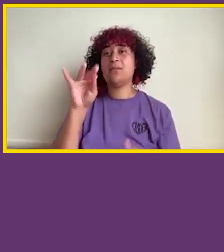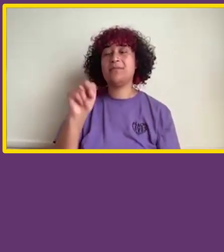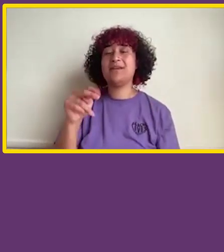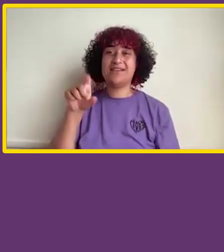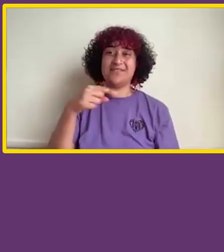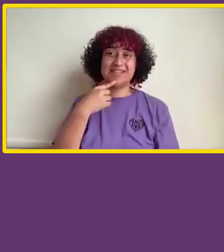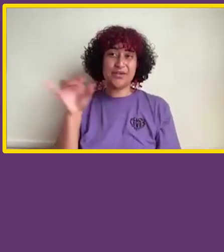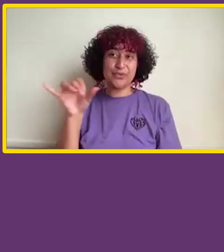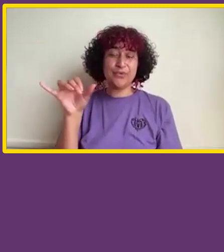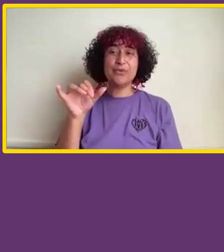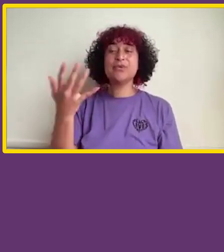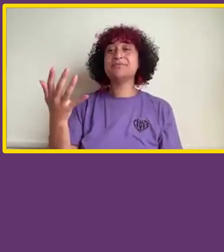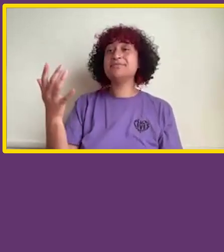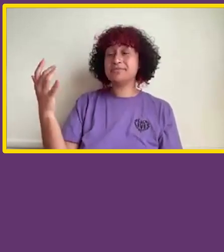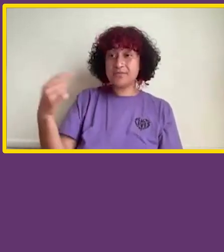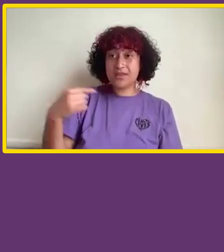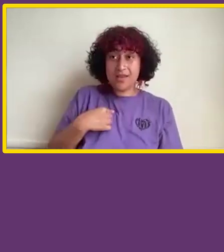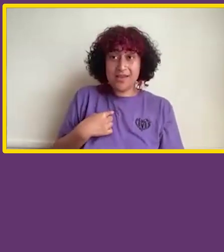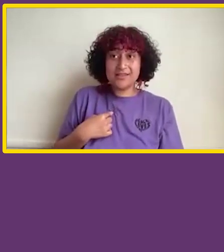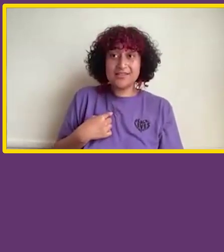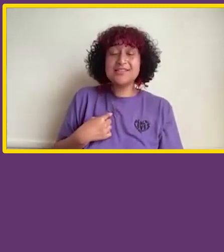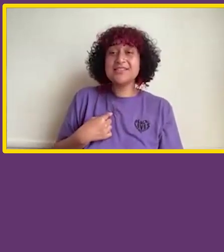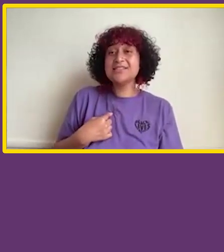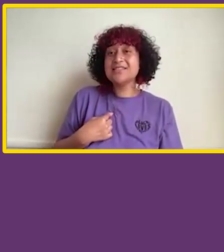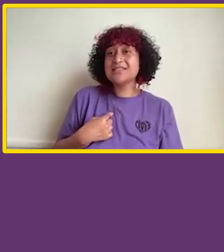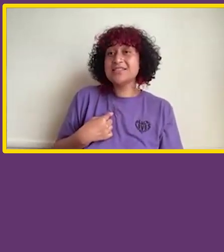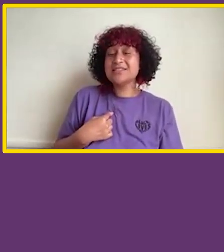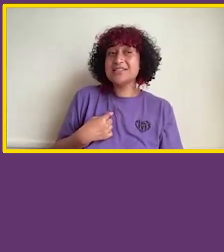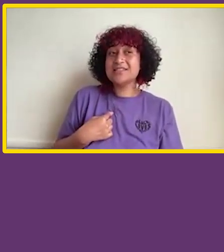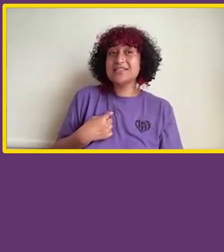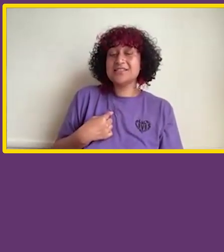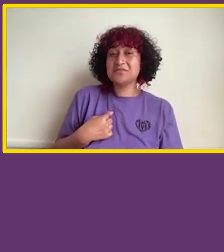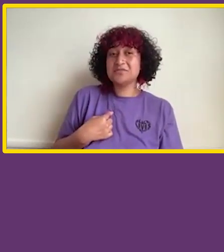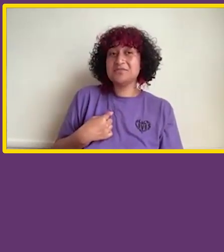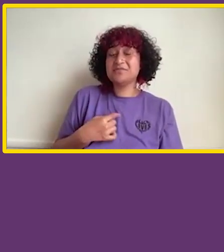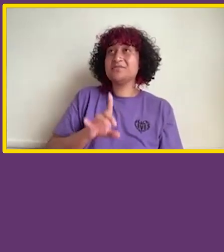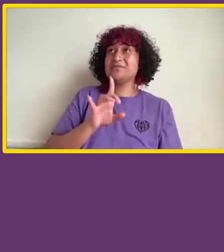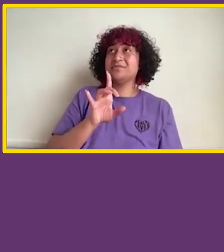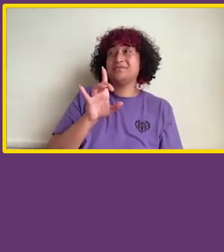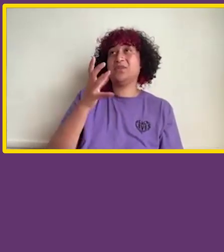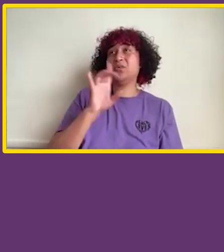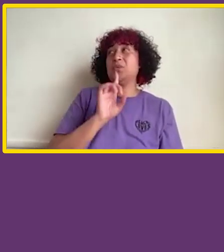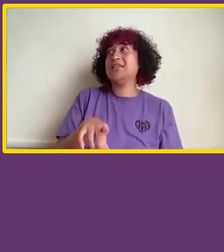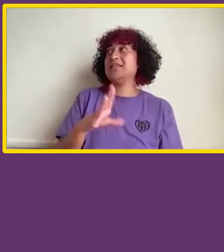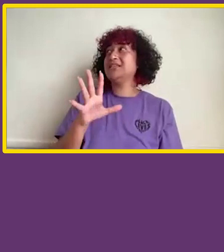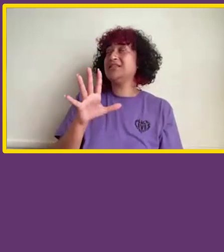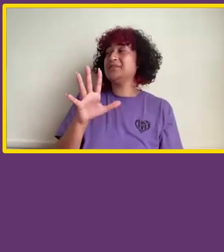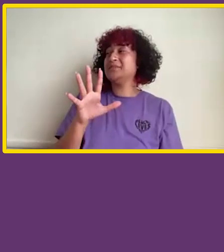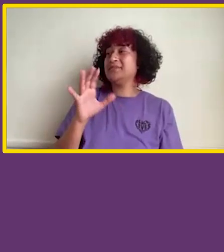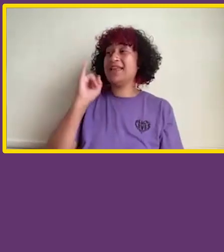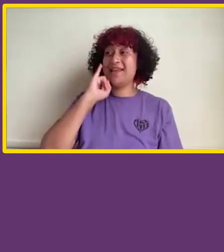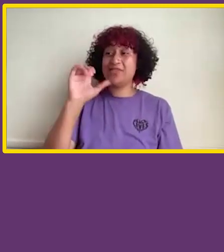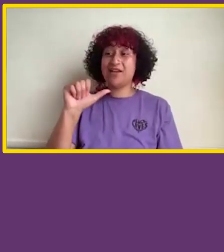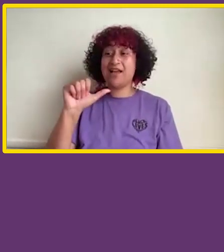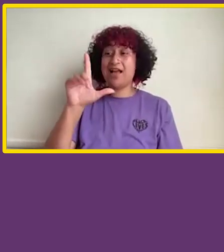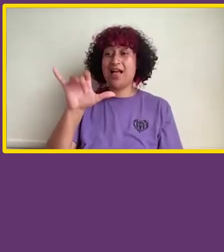as well. I actually would like to really, if there are allies on